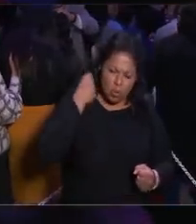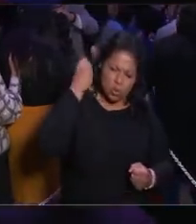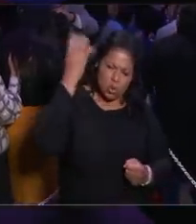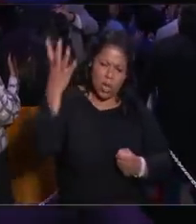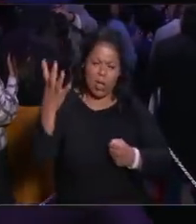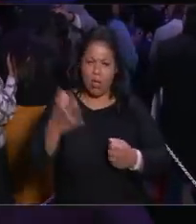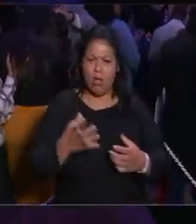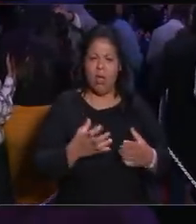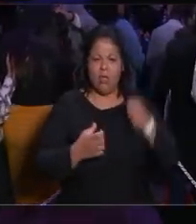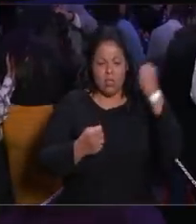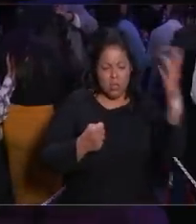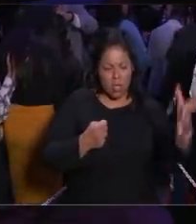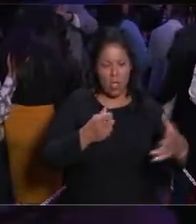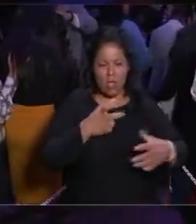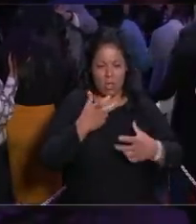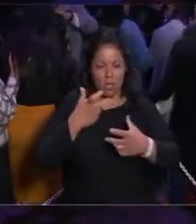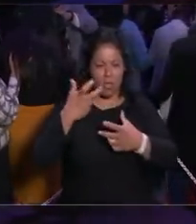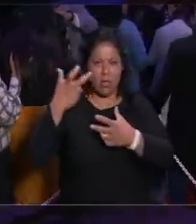Come on!